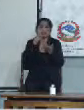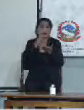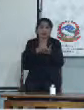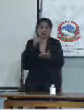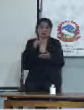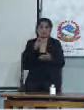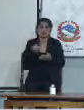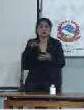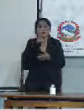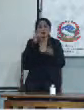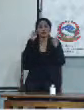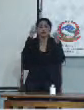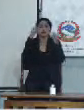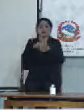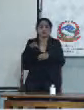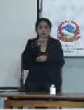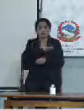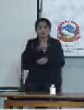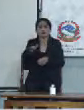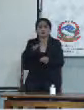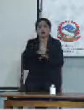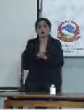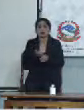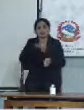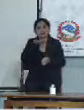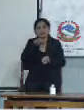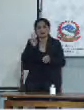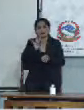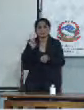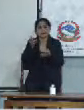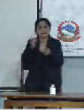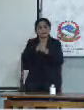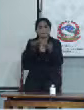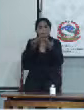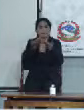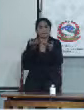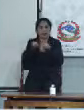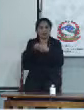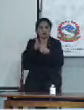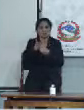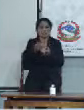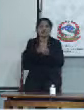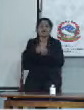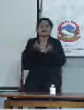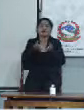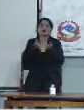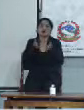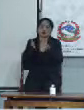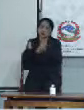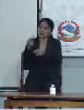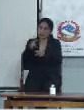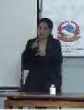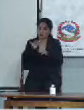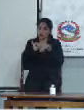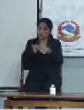districts, all the students. So we do have a lot of these alternates. As I said, we do have a lot